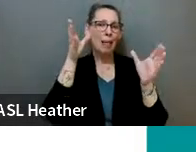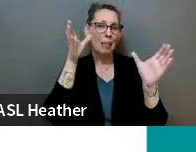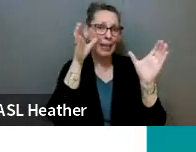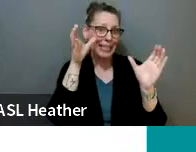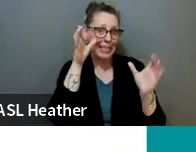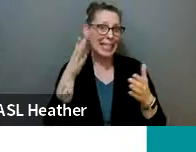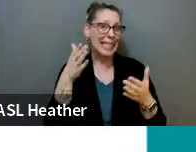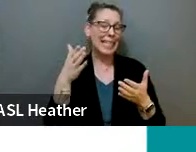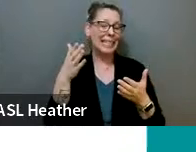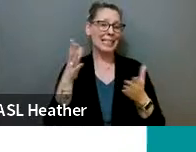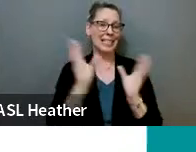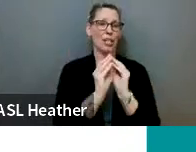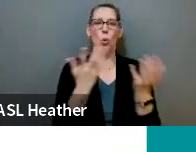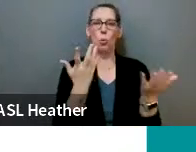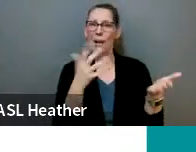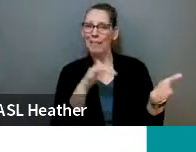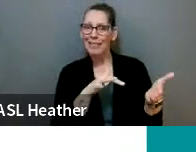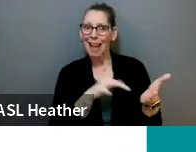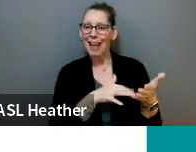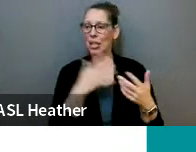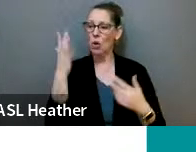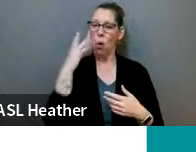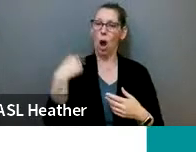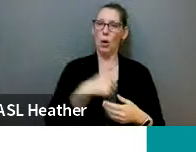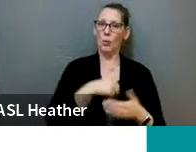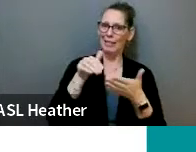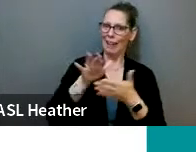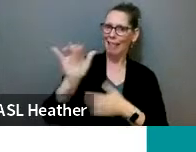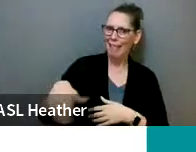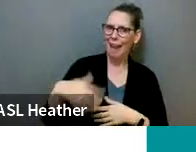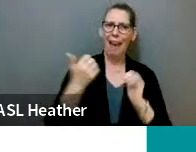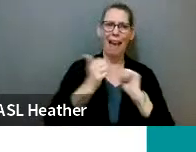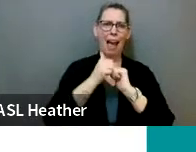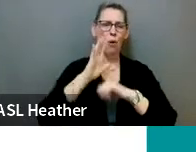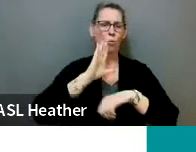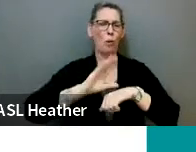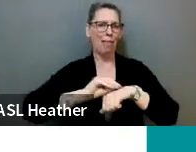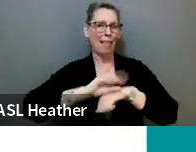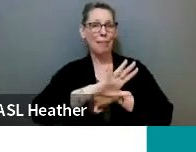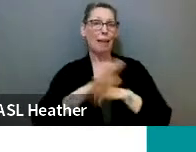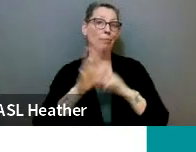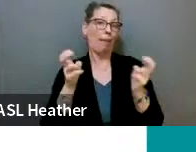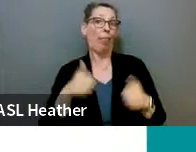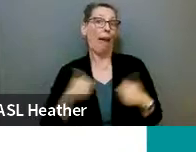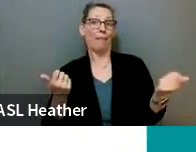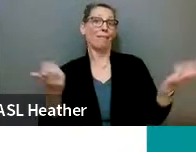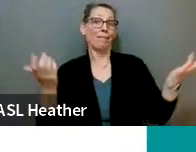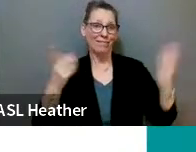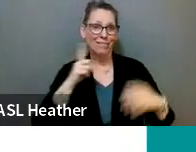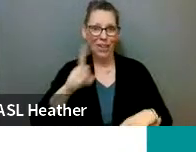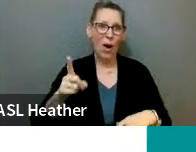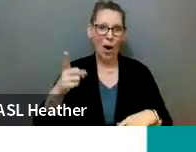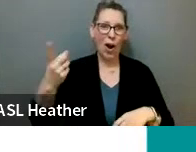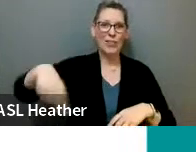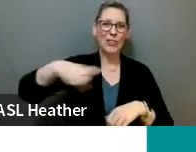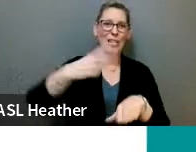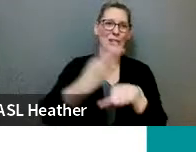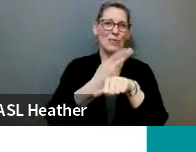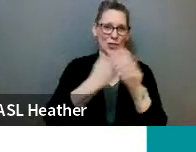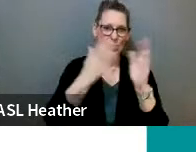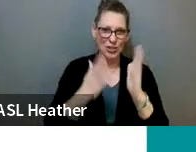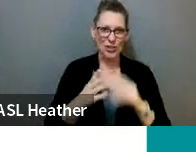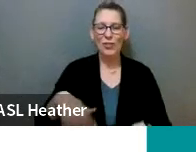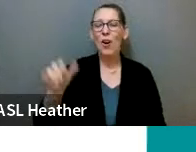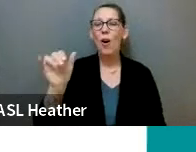what are being studied and why are we studying, and how does it impact life for users. And then